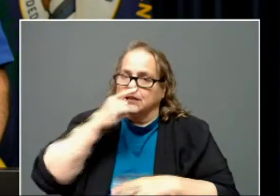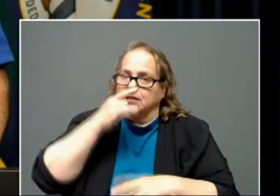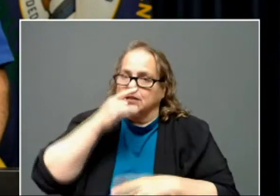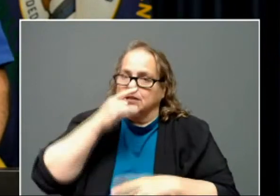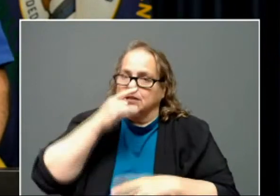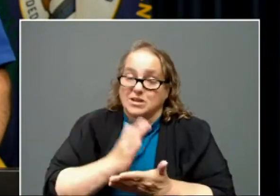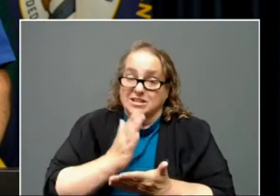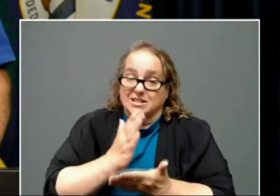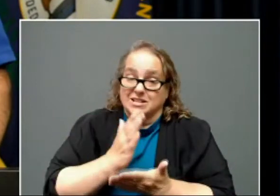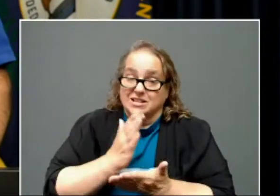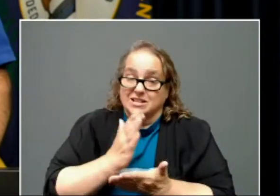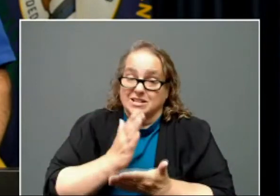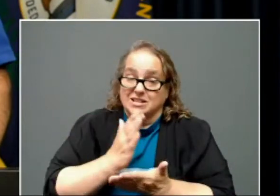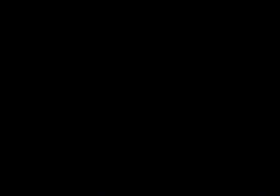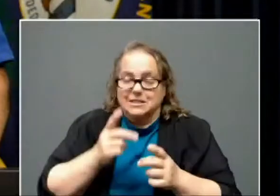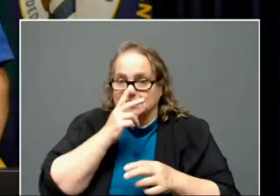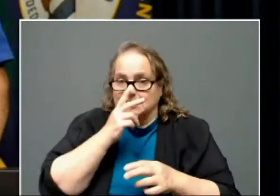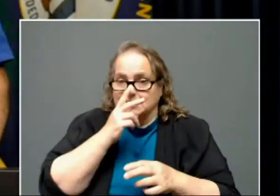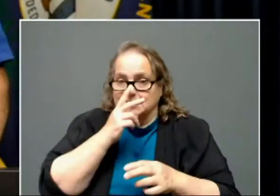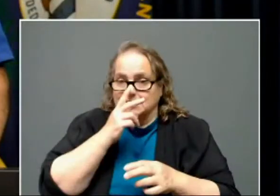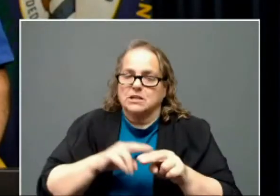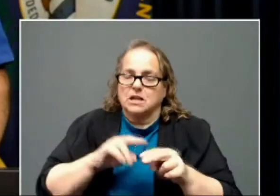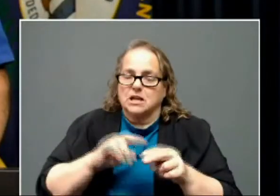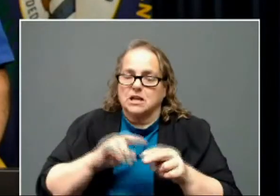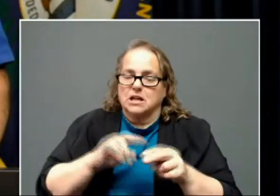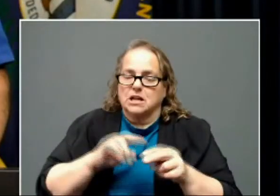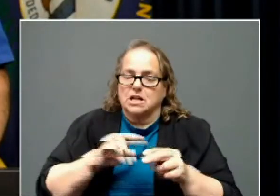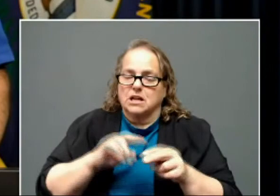number of kids and teachers quarantined